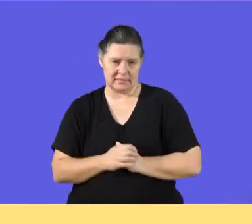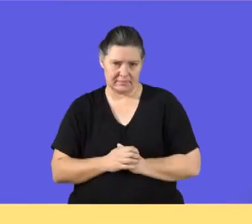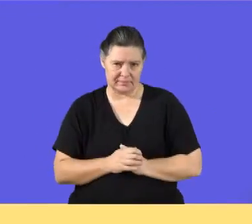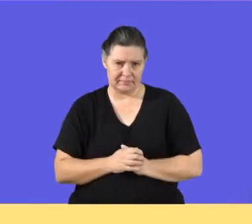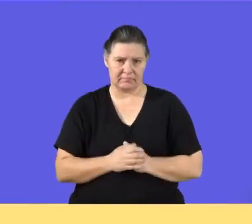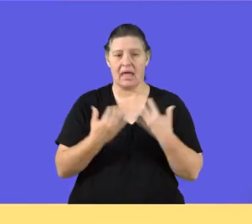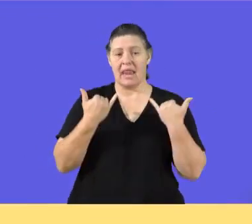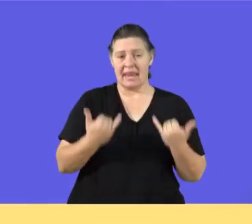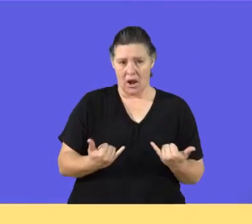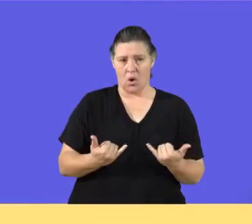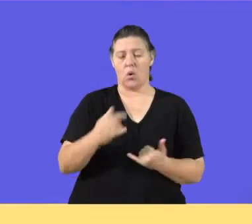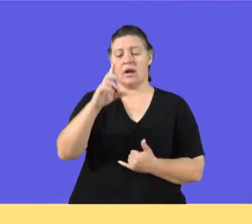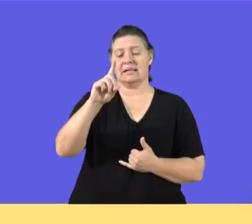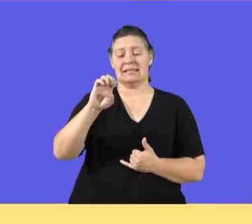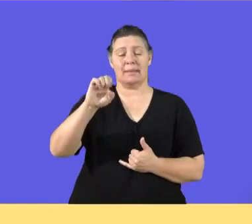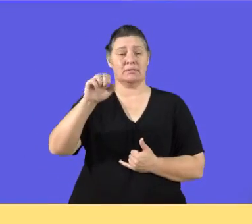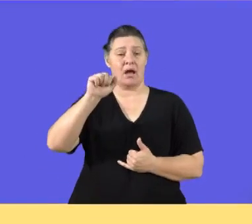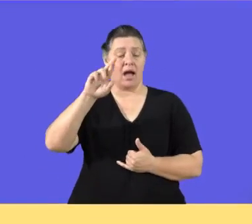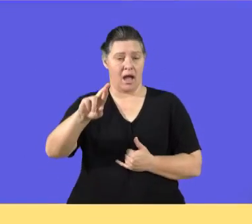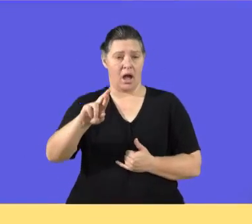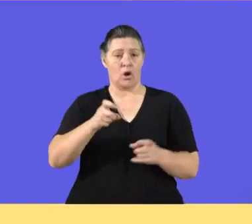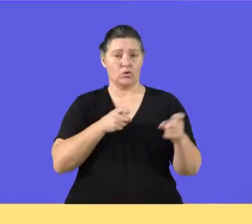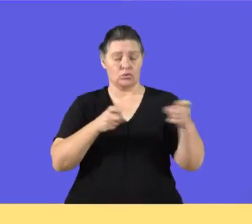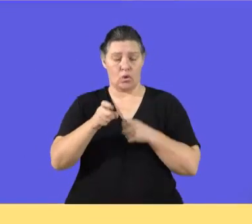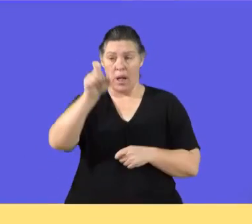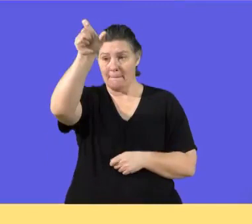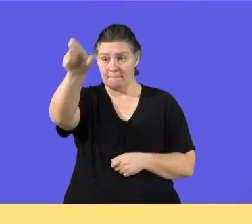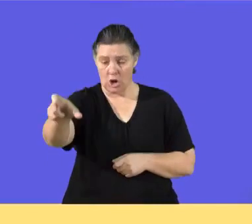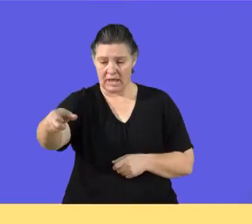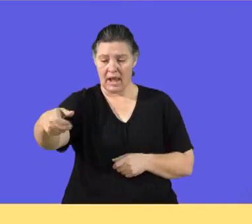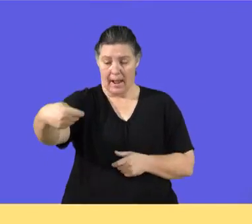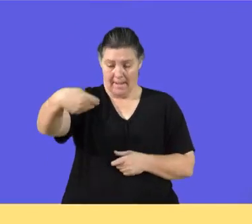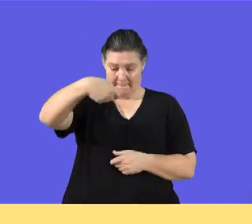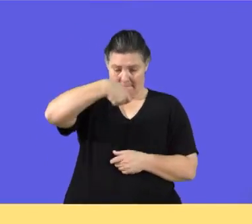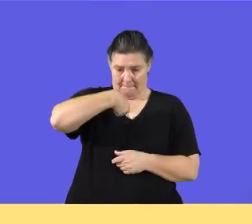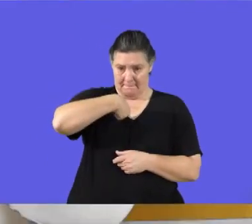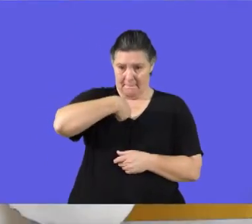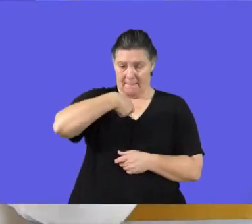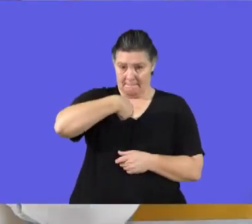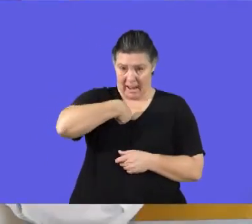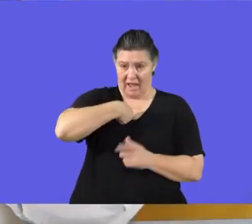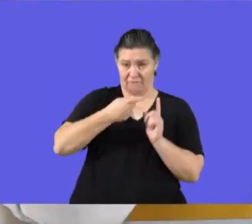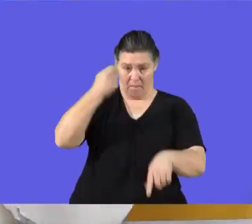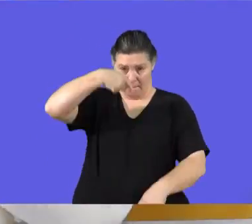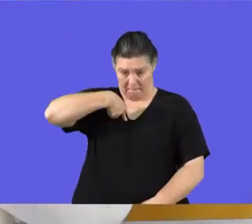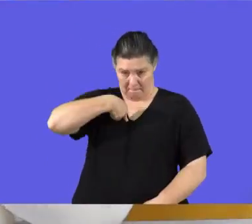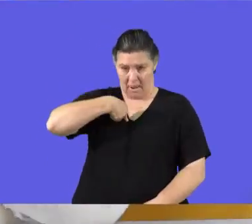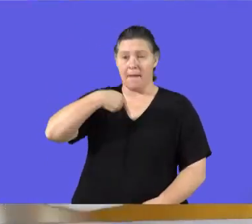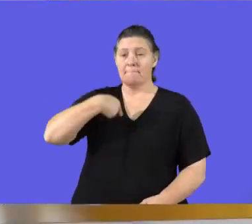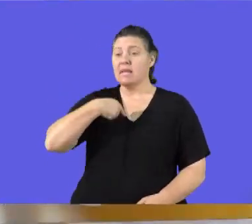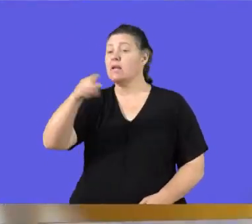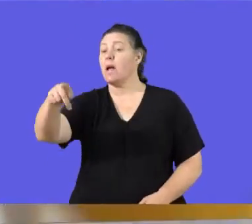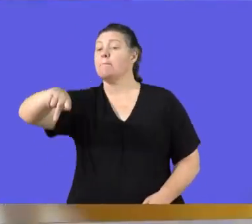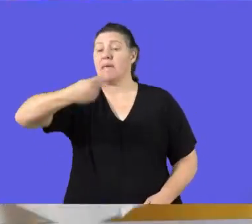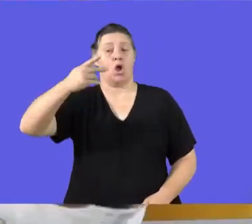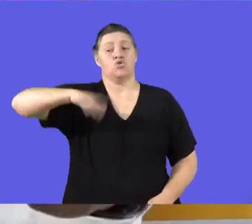be recorded. I'm going to quickly move on now to debtors control. You remember what are debtors? The person or the business whom